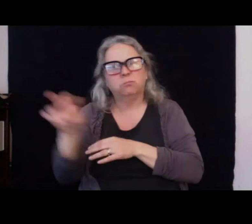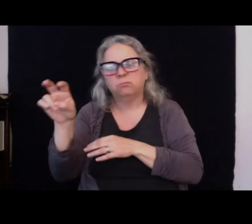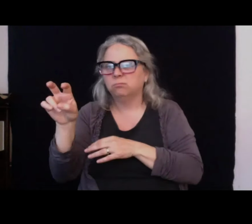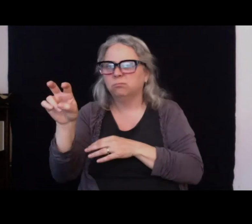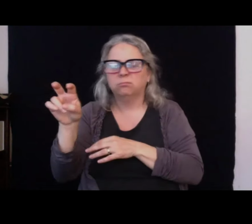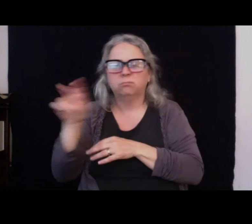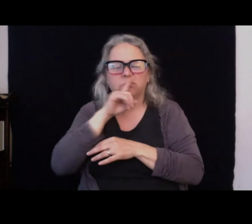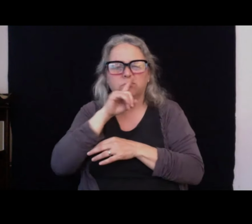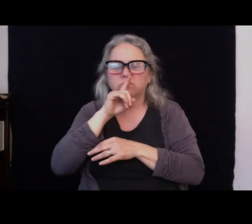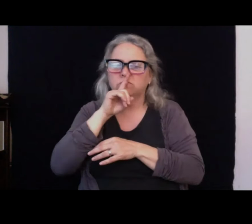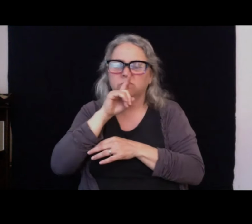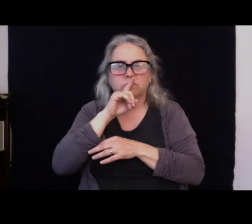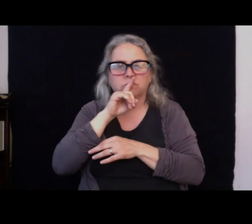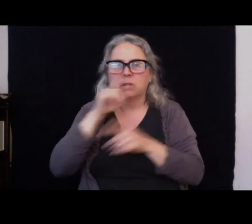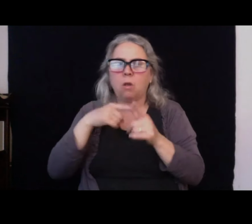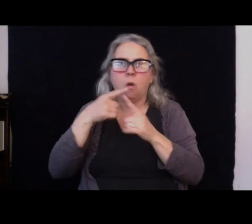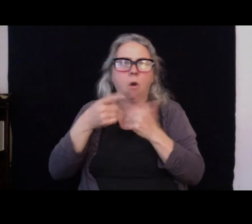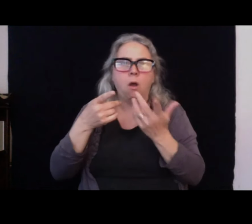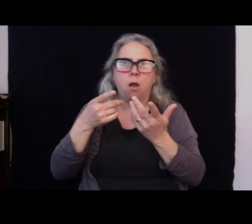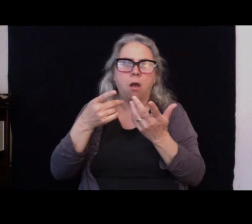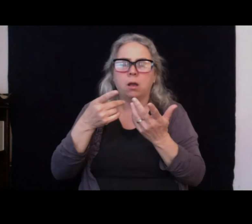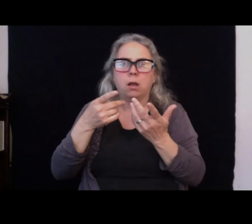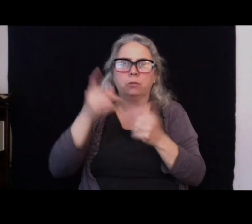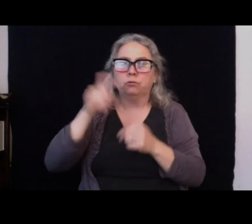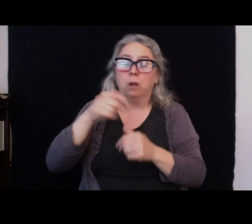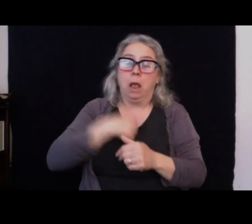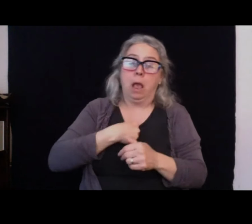or has a school. Should I be worried?